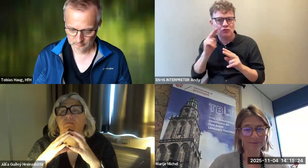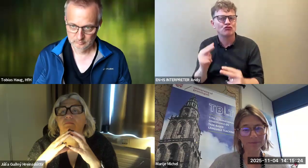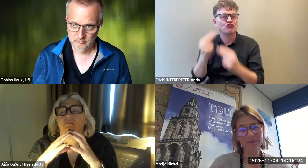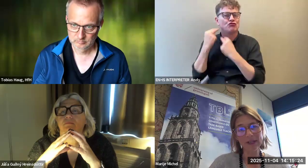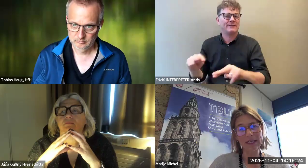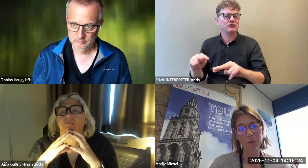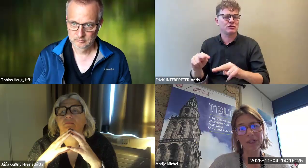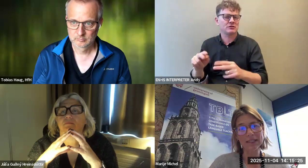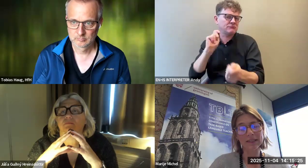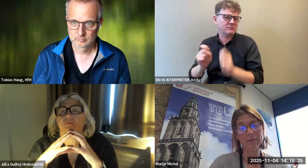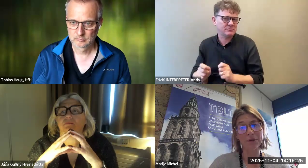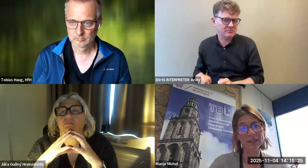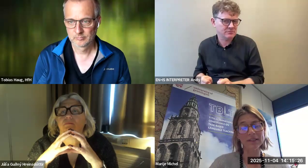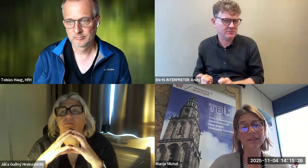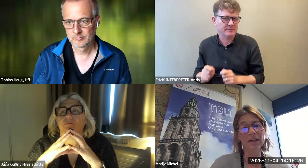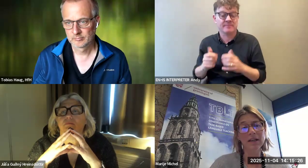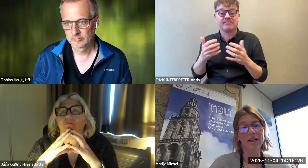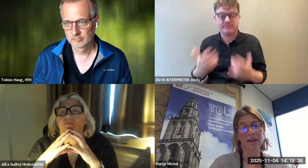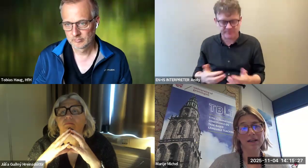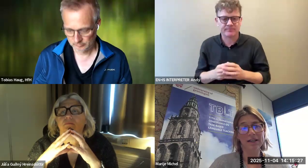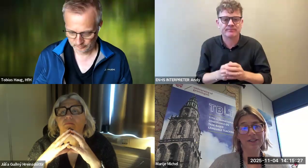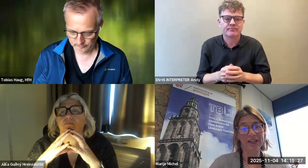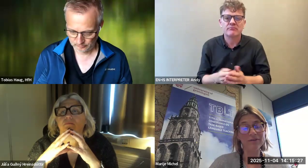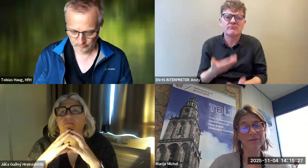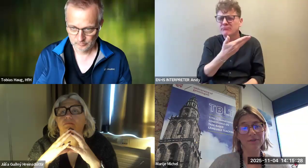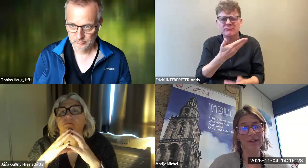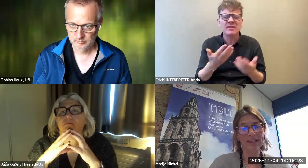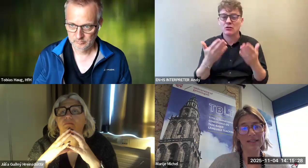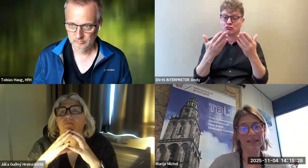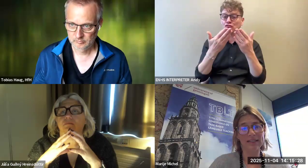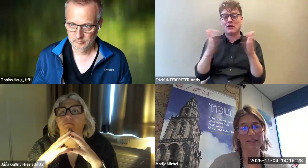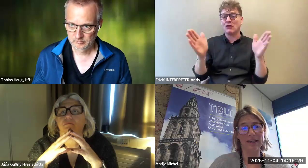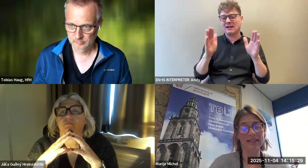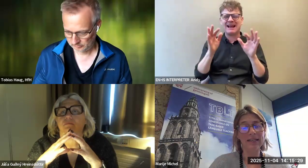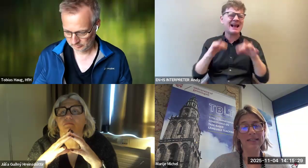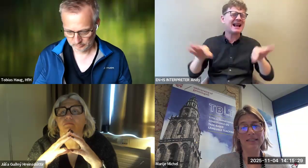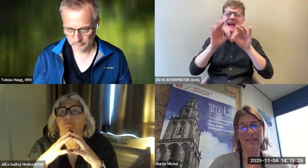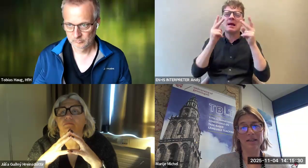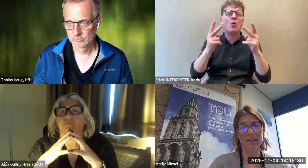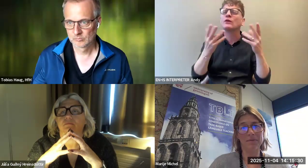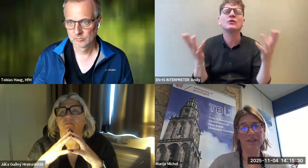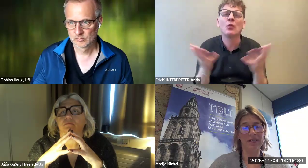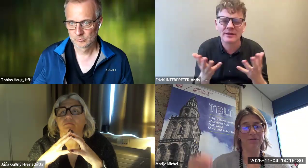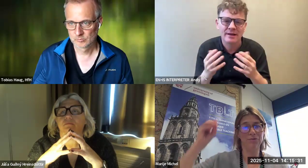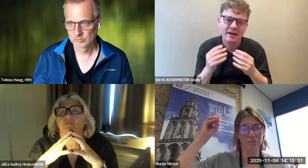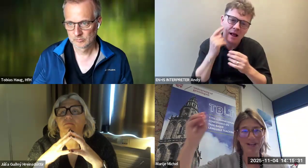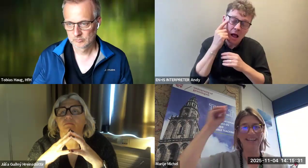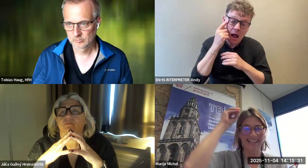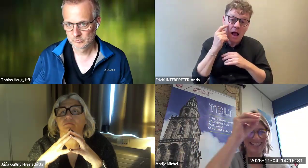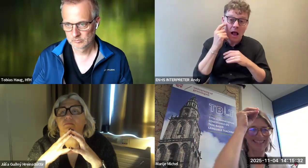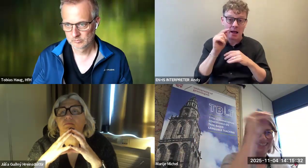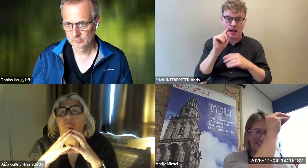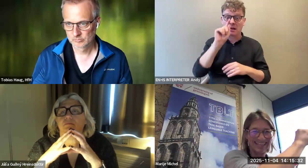processes. Now, what is important in general for writing is that this is not something that you